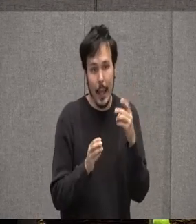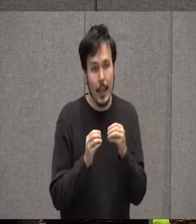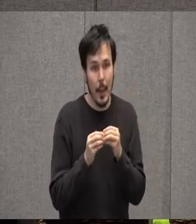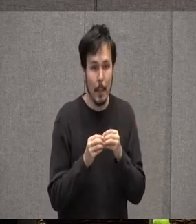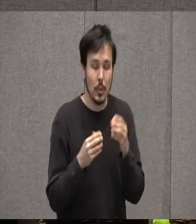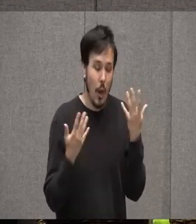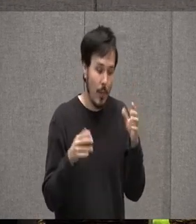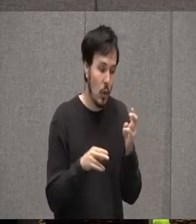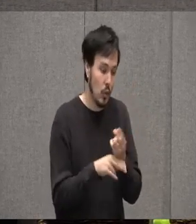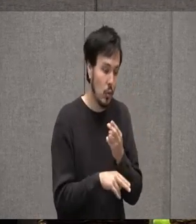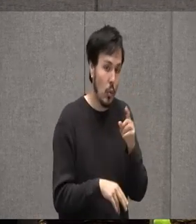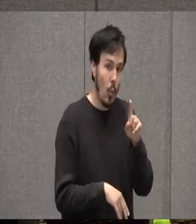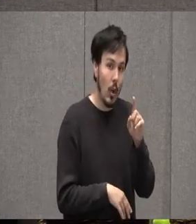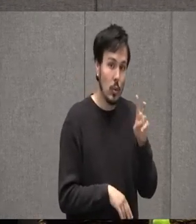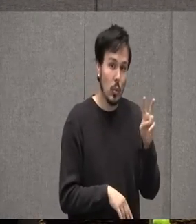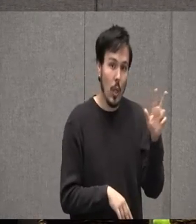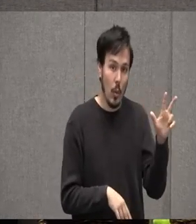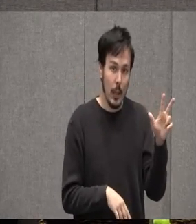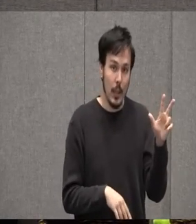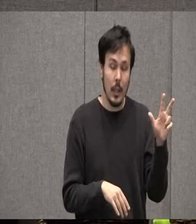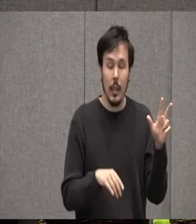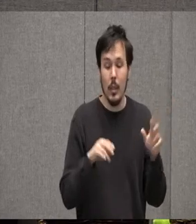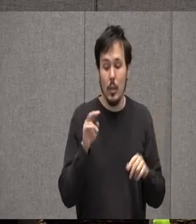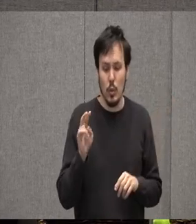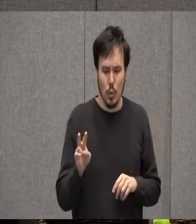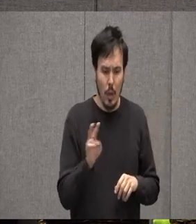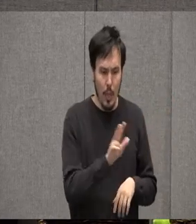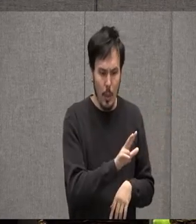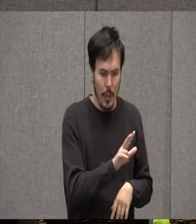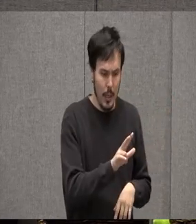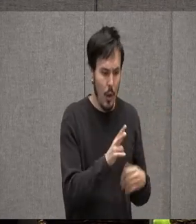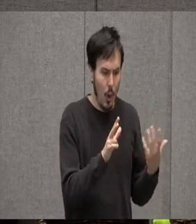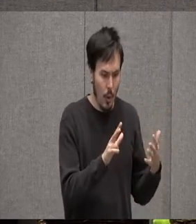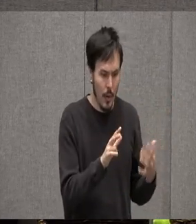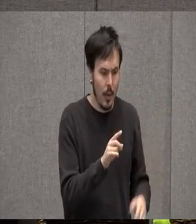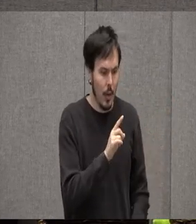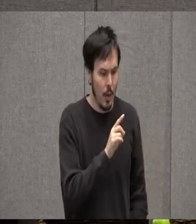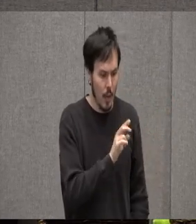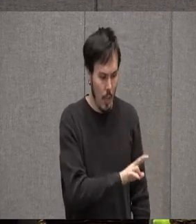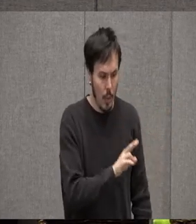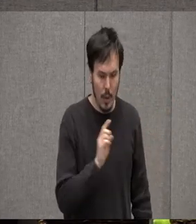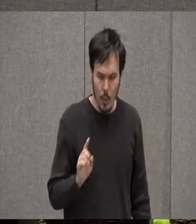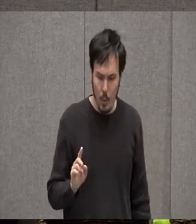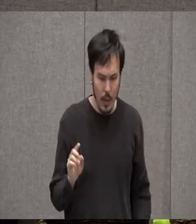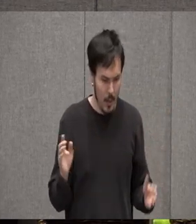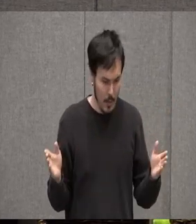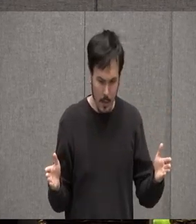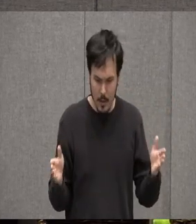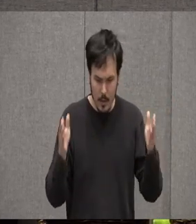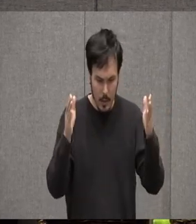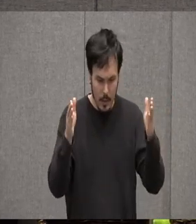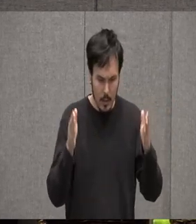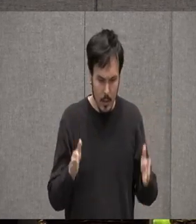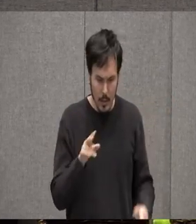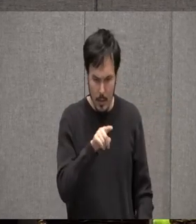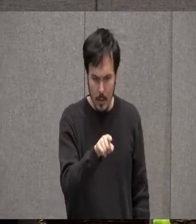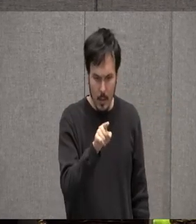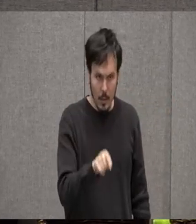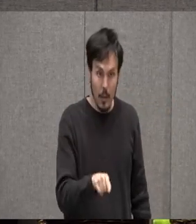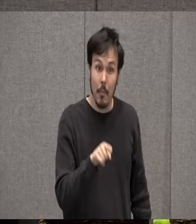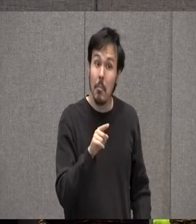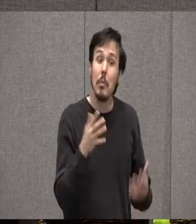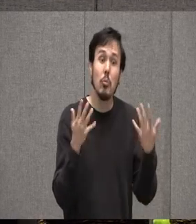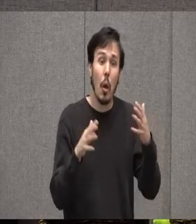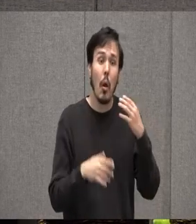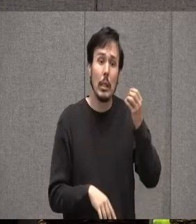used a one, two, three here. I've used a two and a three here, and I've used a three and a one here. So it's telling